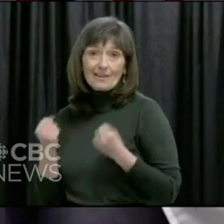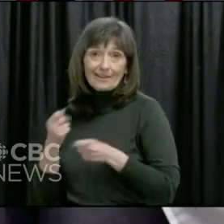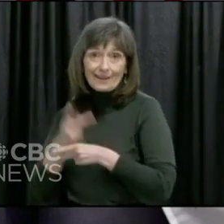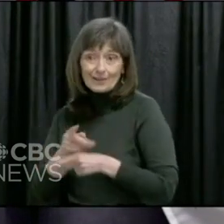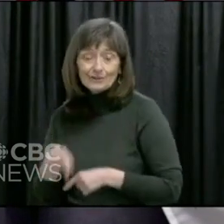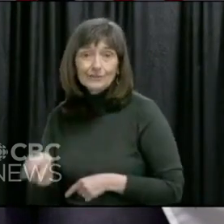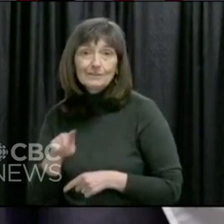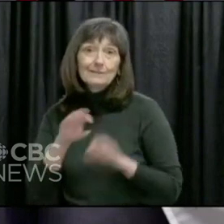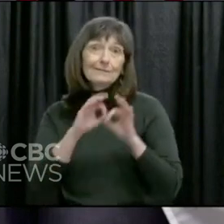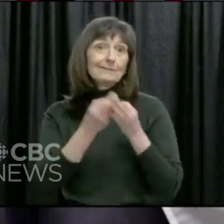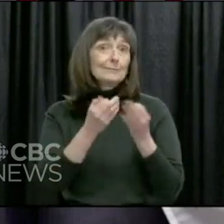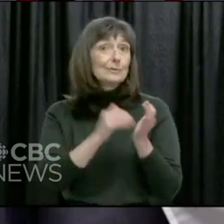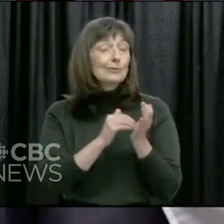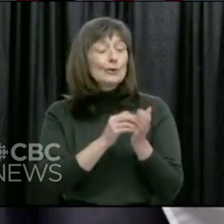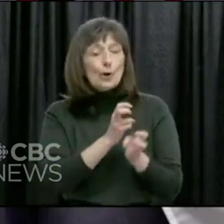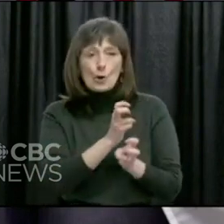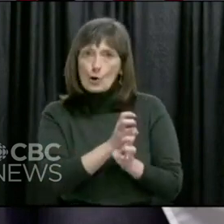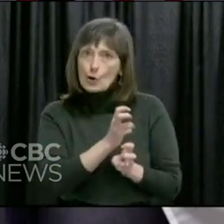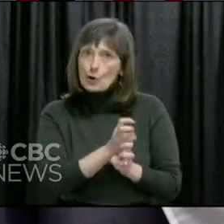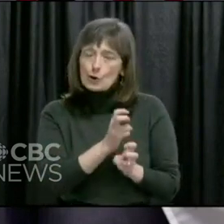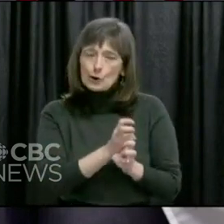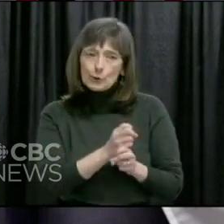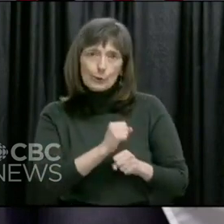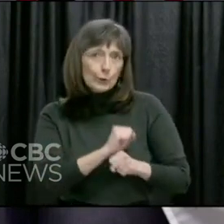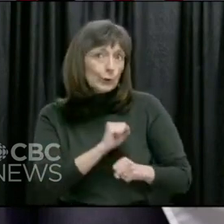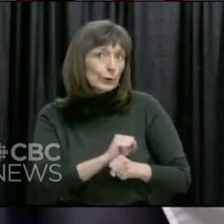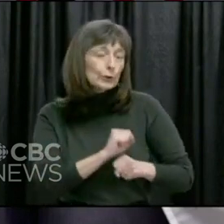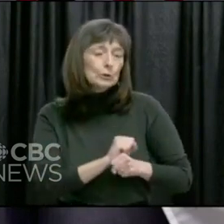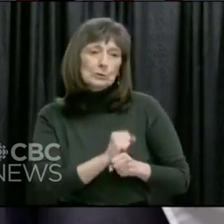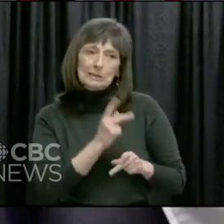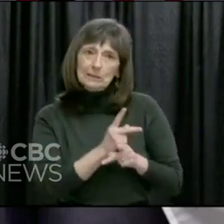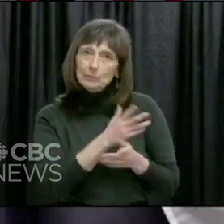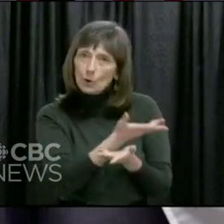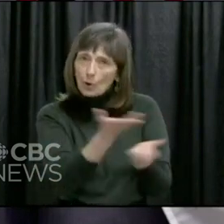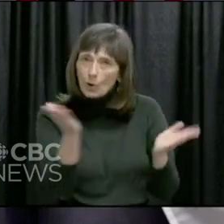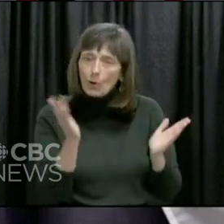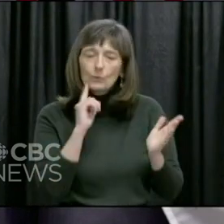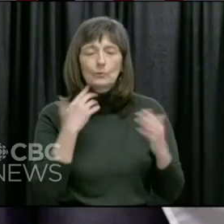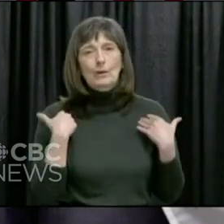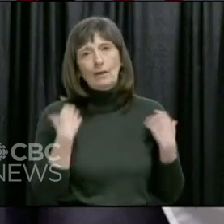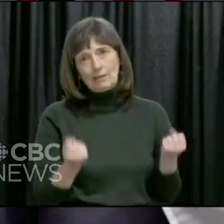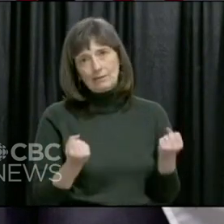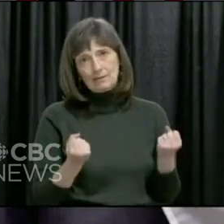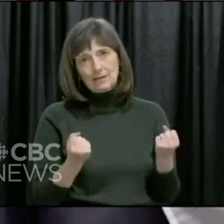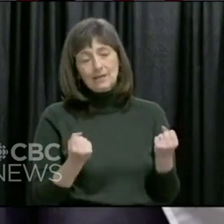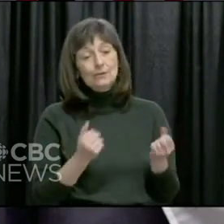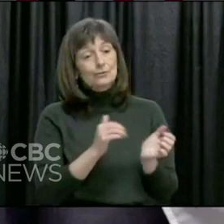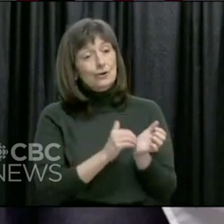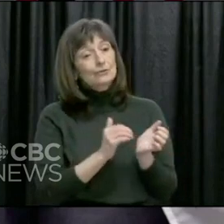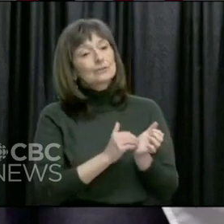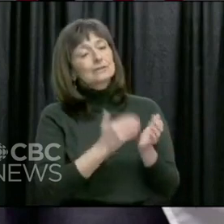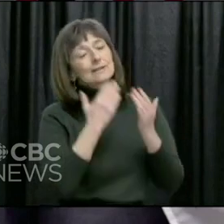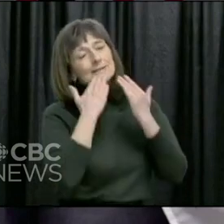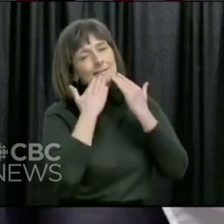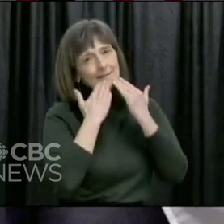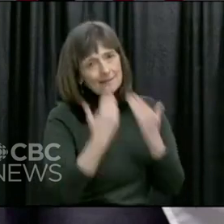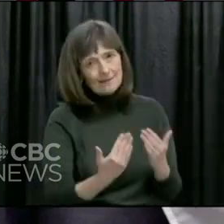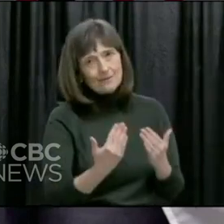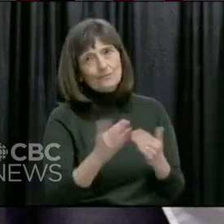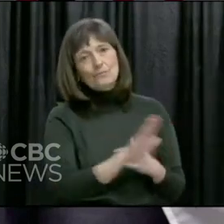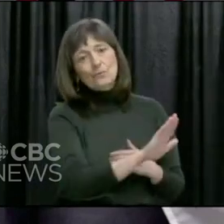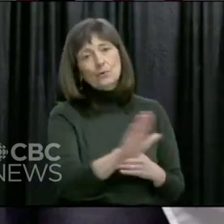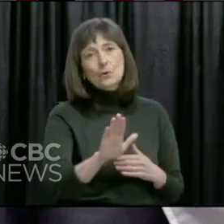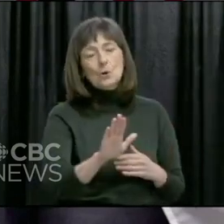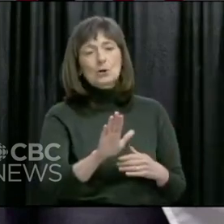Family doctors are working hard to help keep us healthy during this pandemic, and I offer each of you my sincere appreciation and gratitude